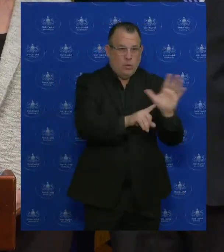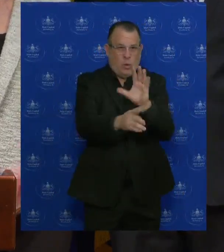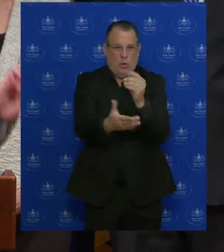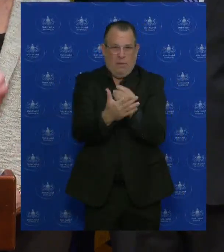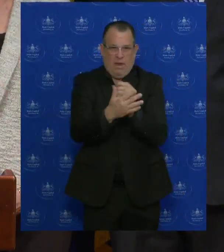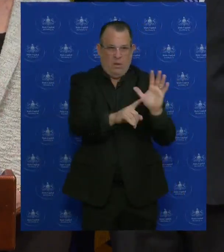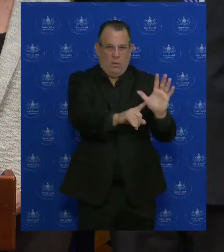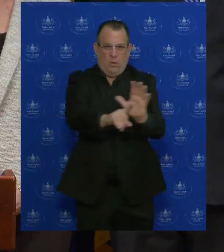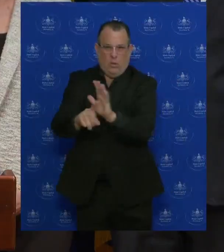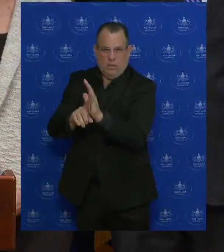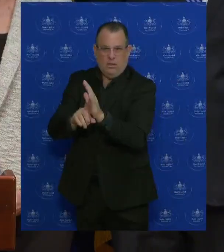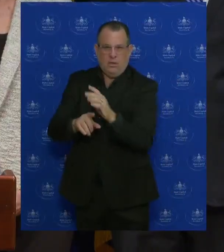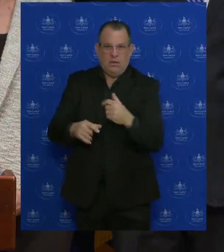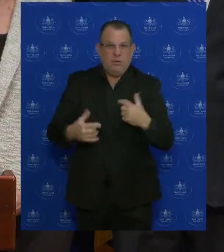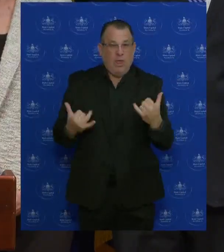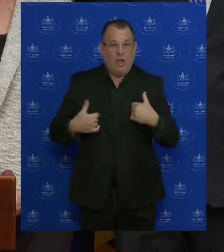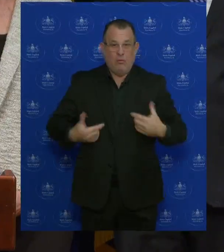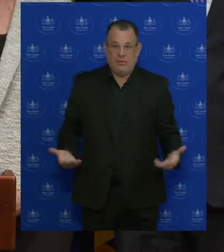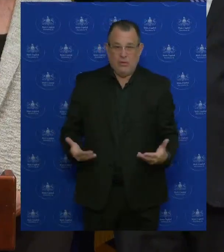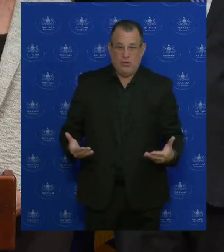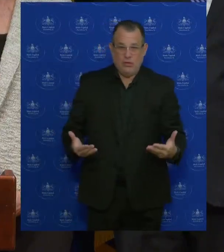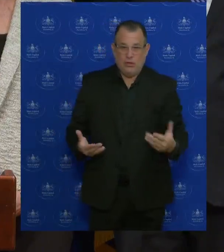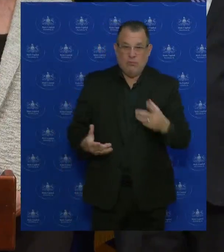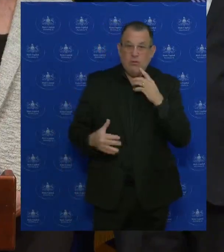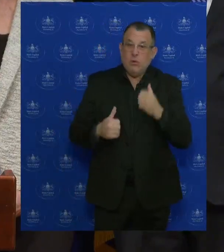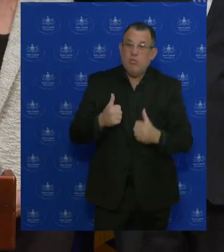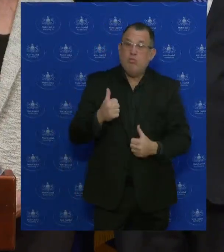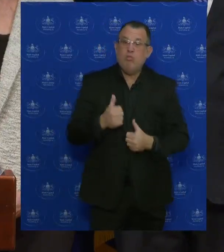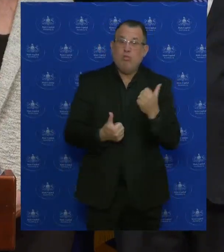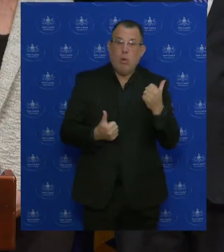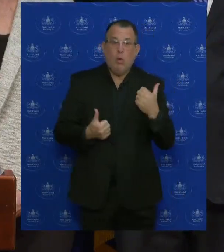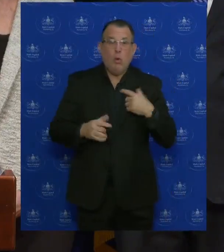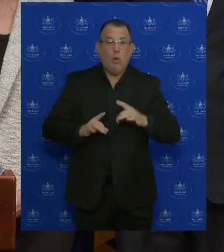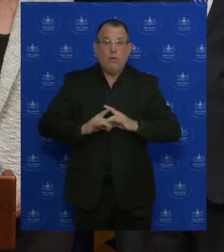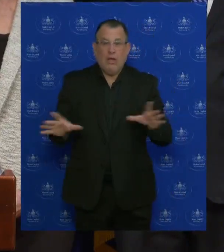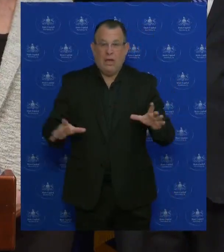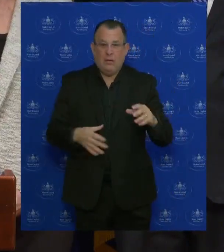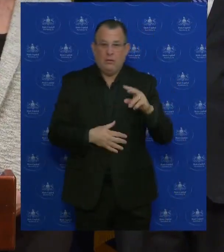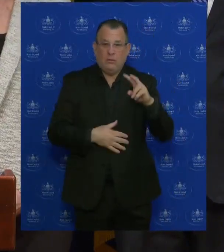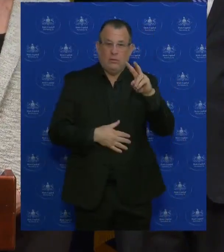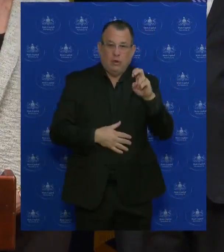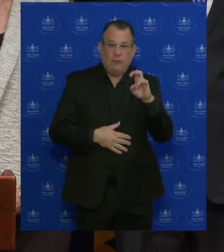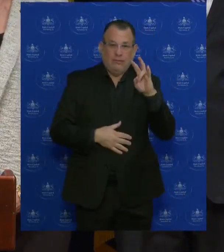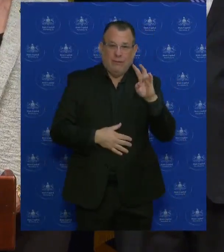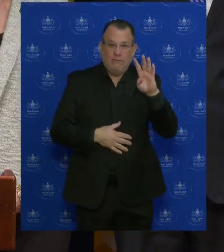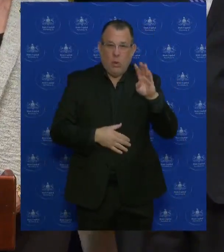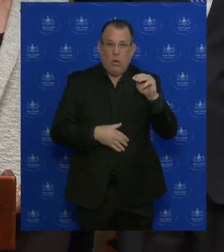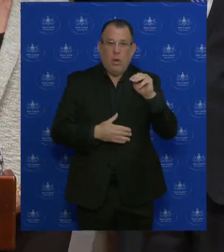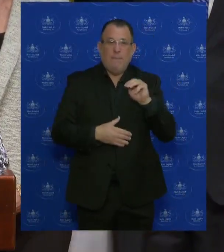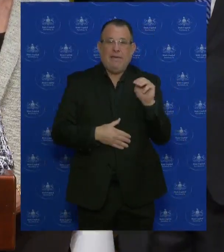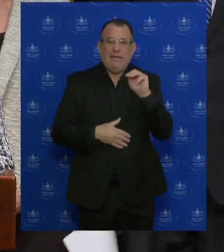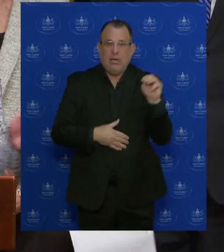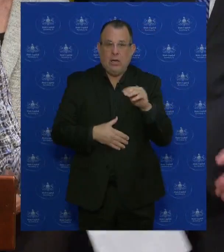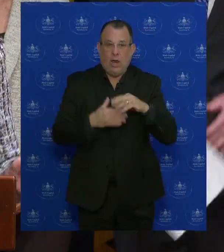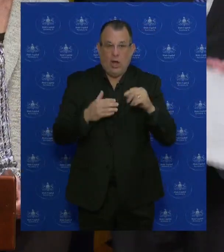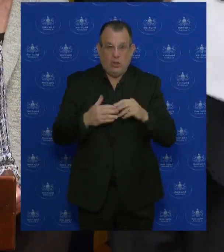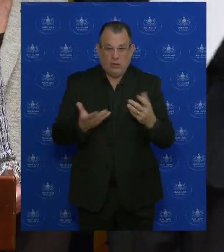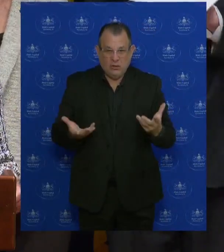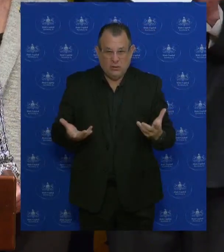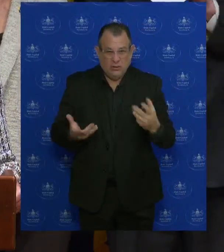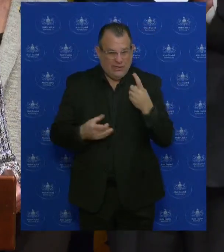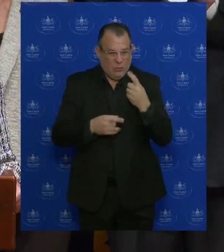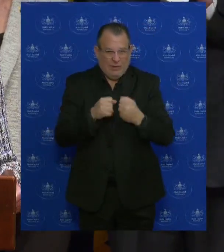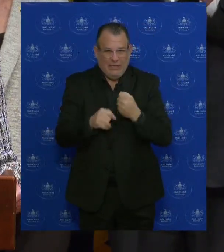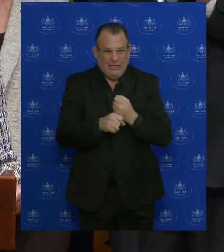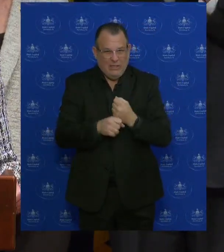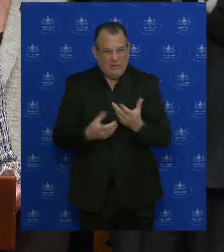returns in a single year of $274 million and returning more than $500 million over the